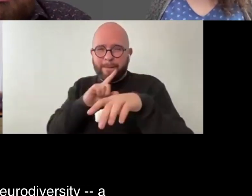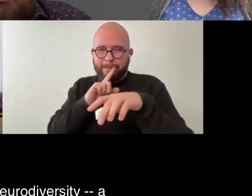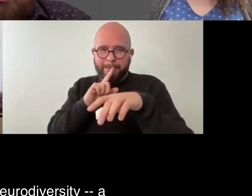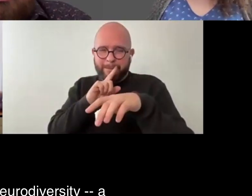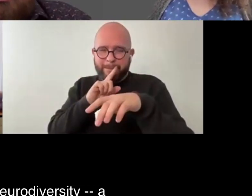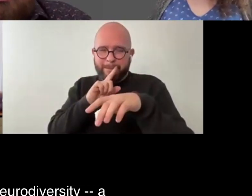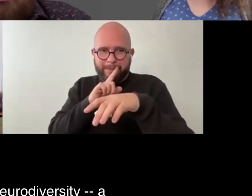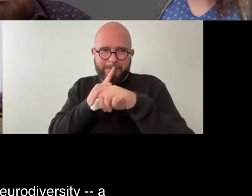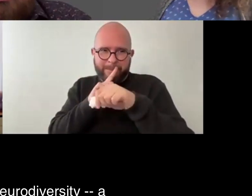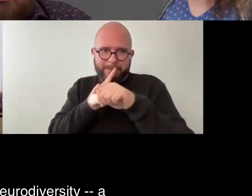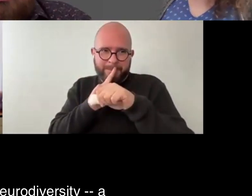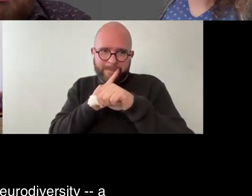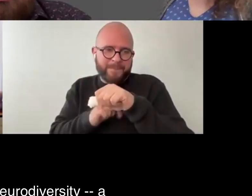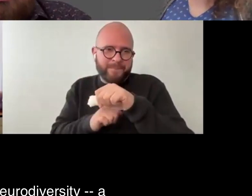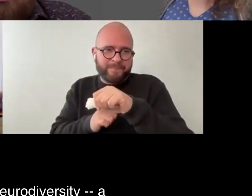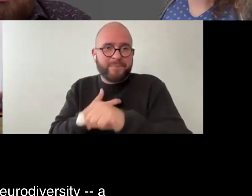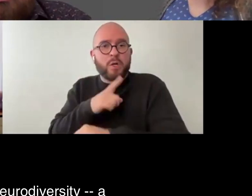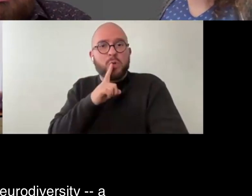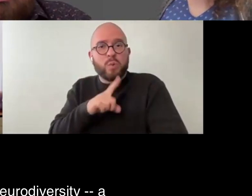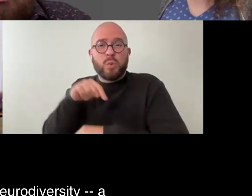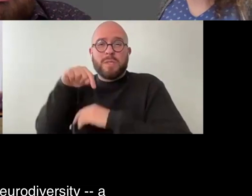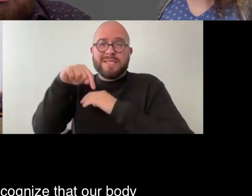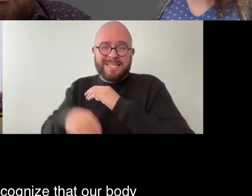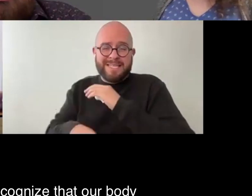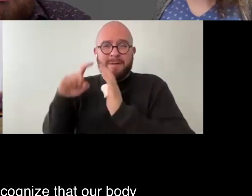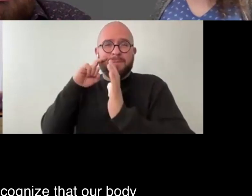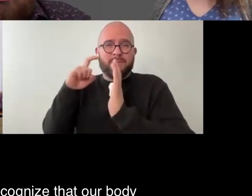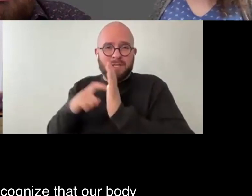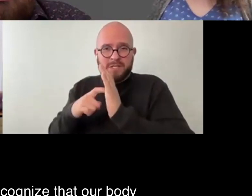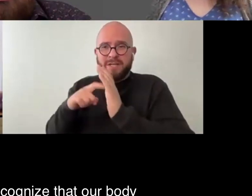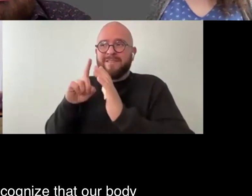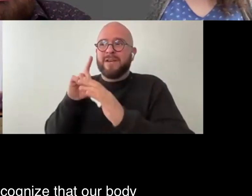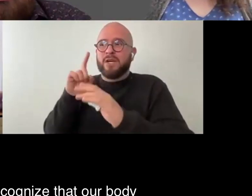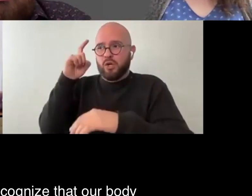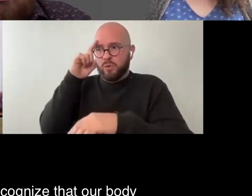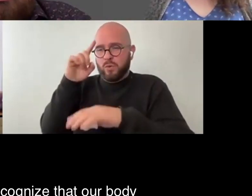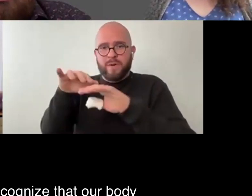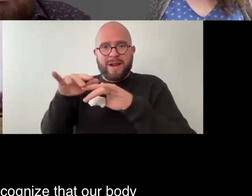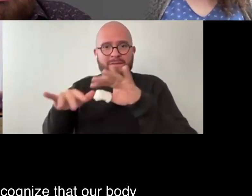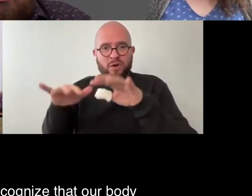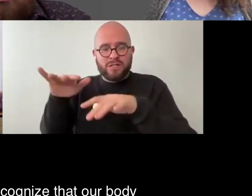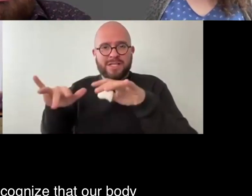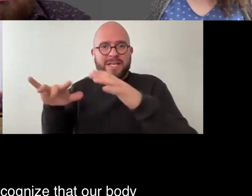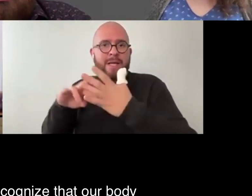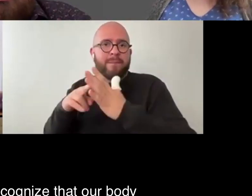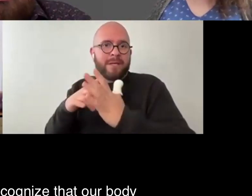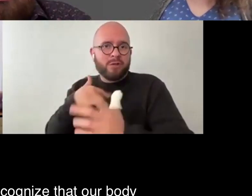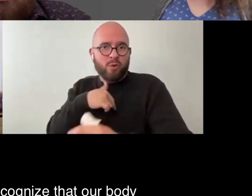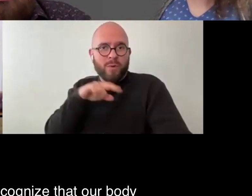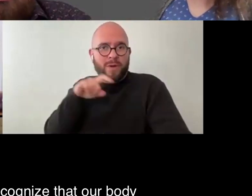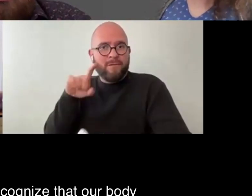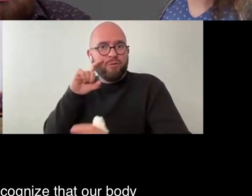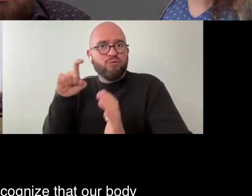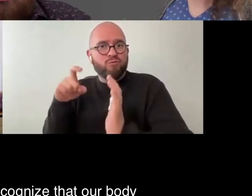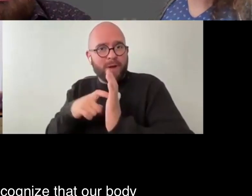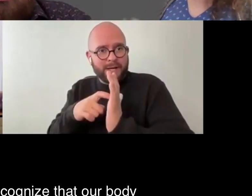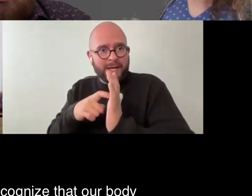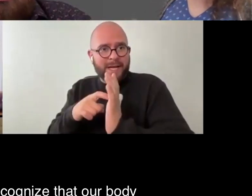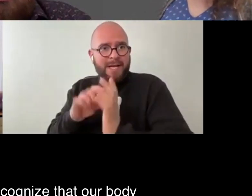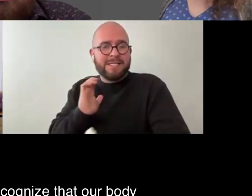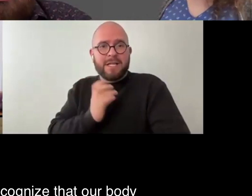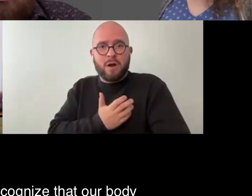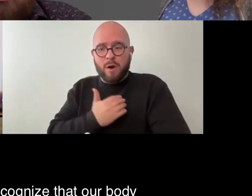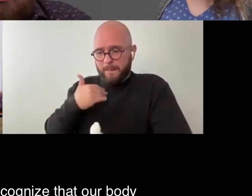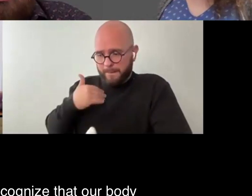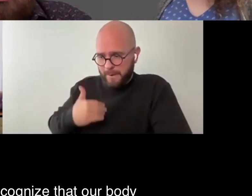a true deep recognition of neurodiversity means we have to recognize that our body